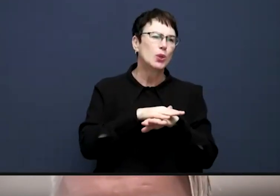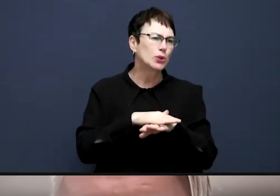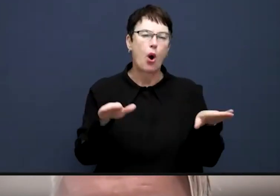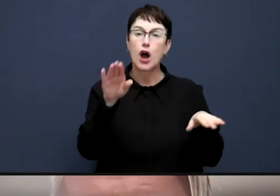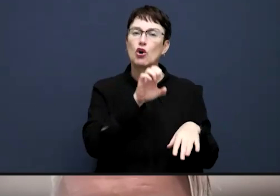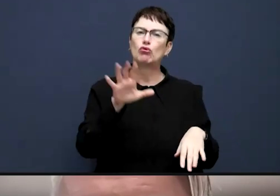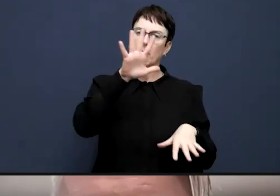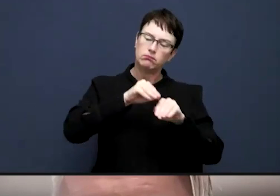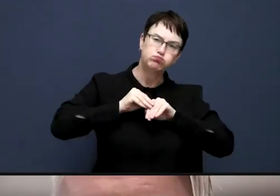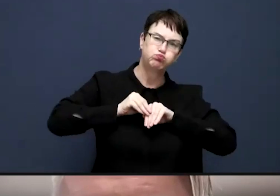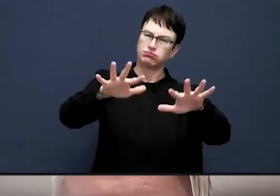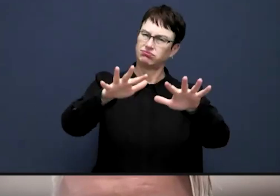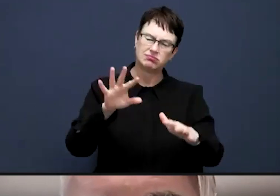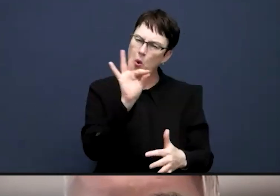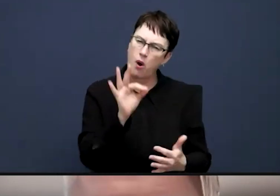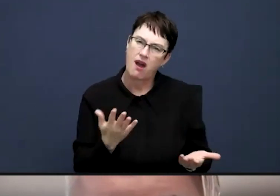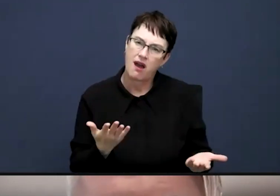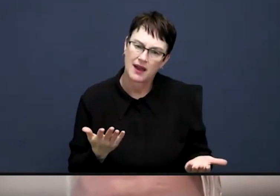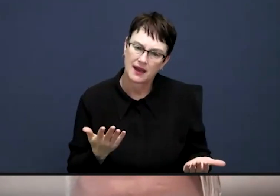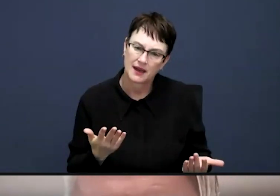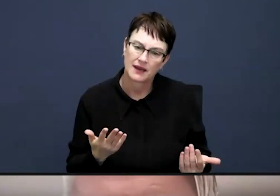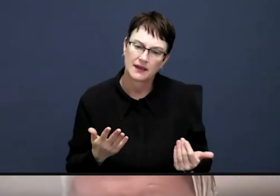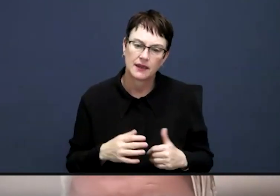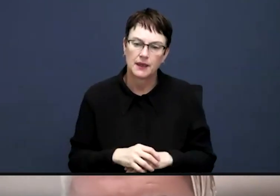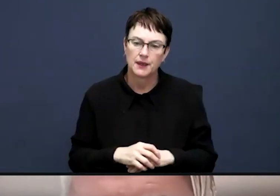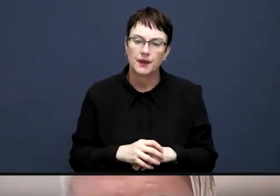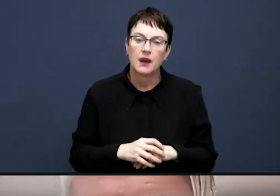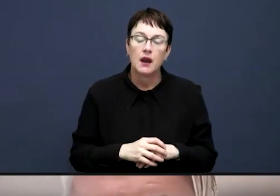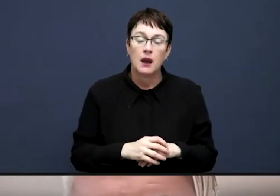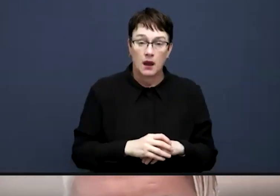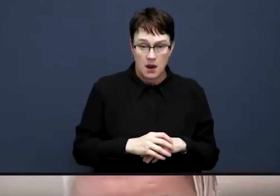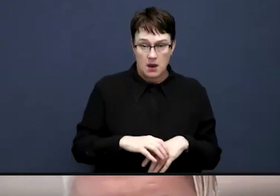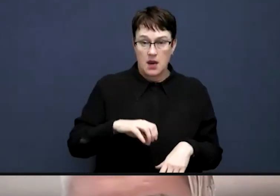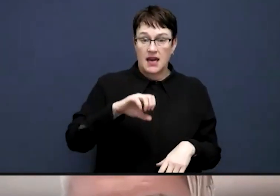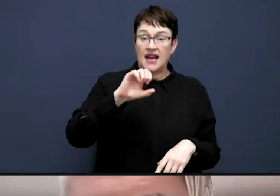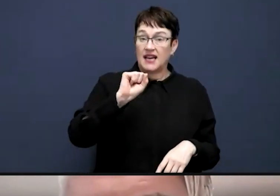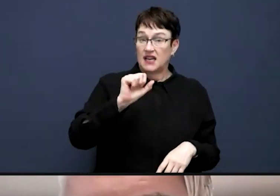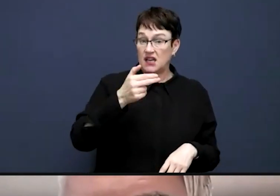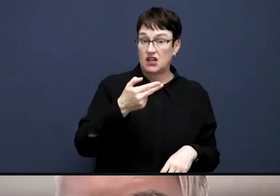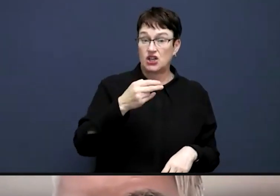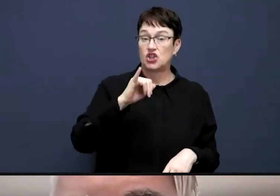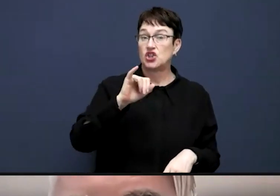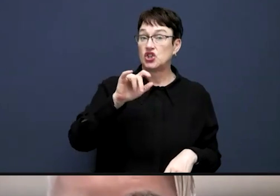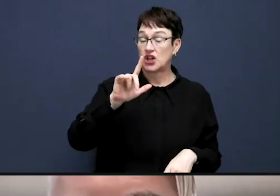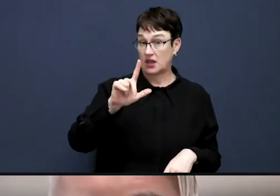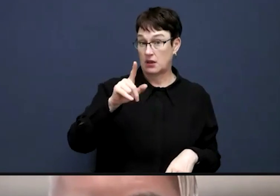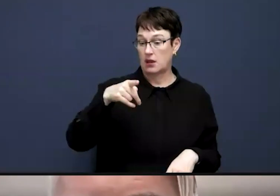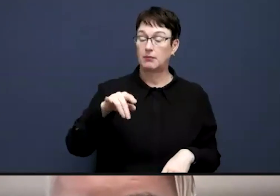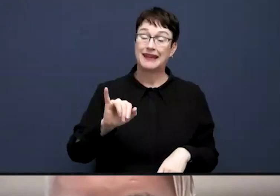So I would answer that by saying EPUB has taken off in the publishing world, not in the document